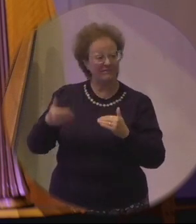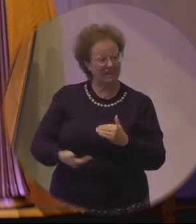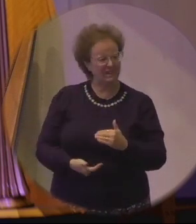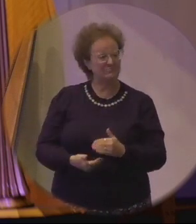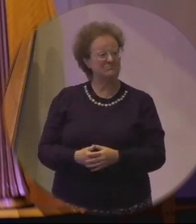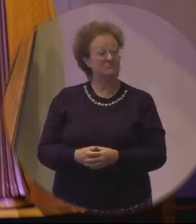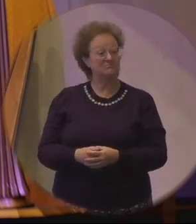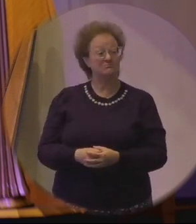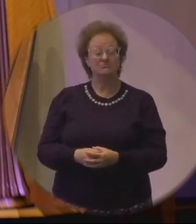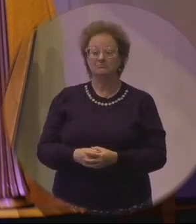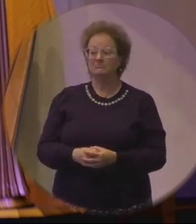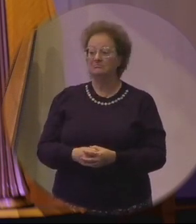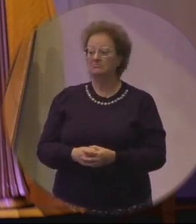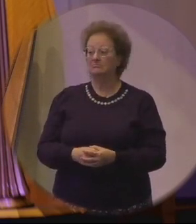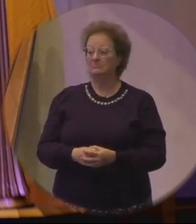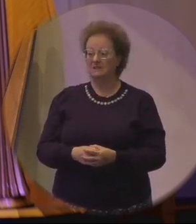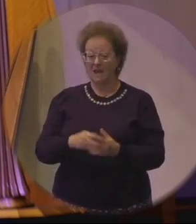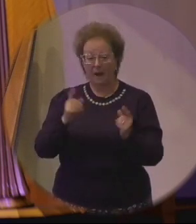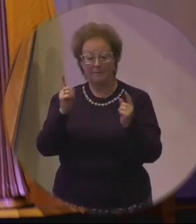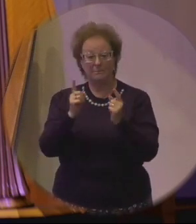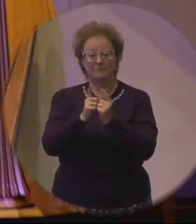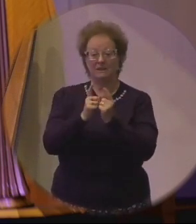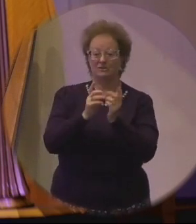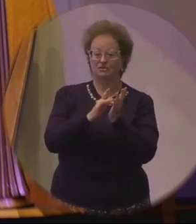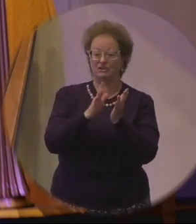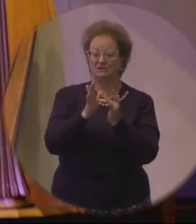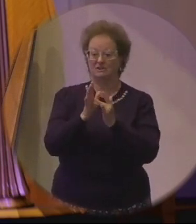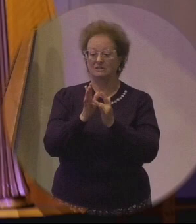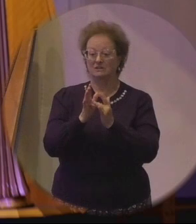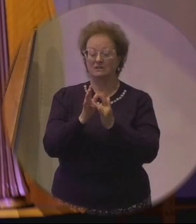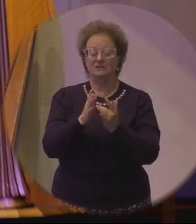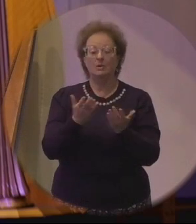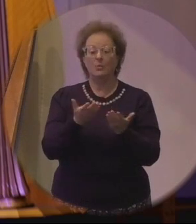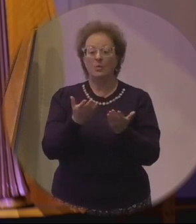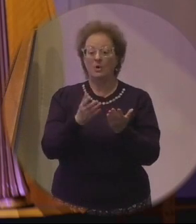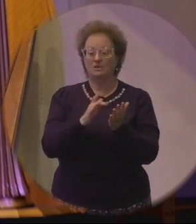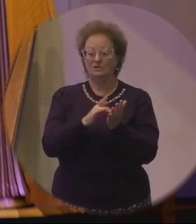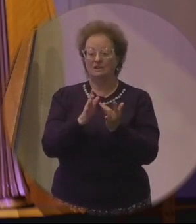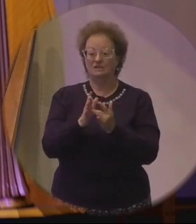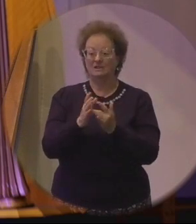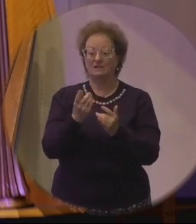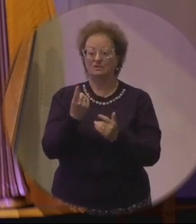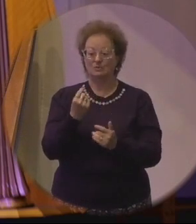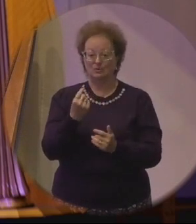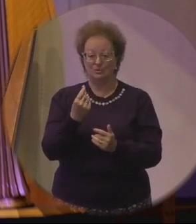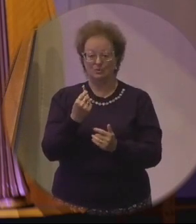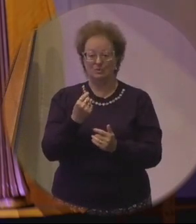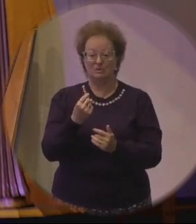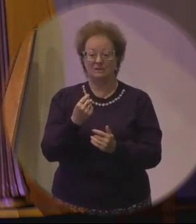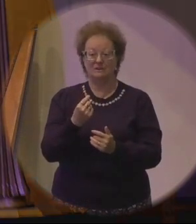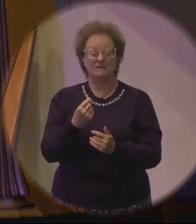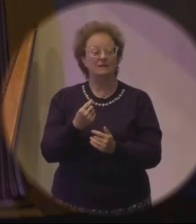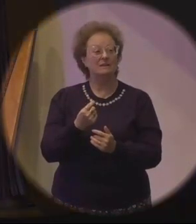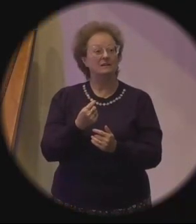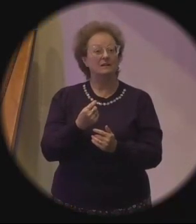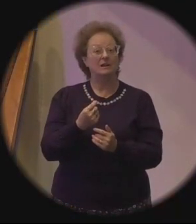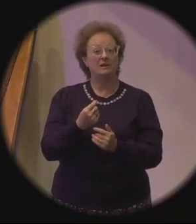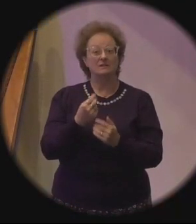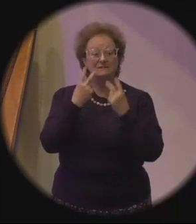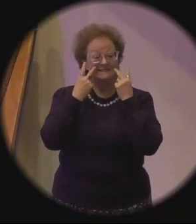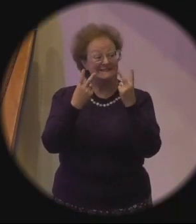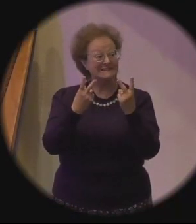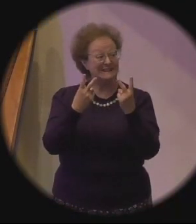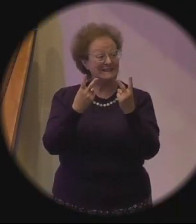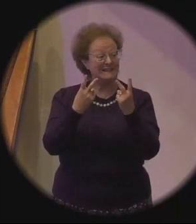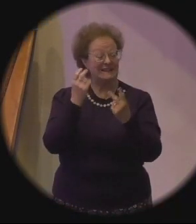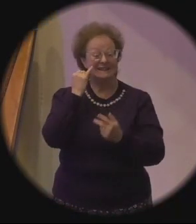his way to meet Jesus, and listen to what Jesus does. Jesus saw Nathanael coming toward him and said of him, behold,